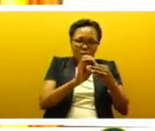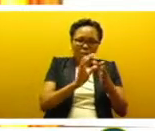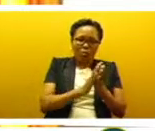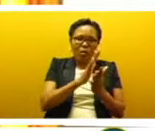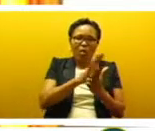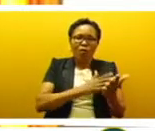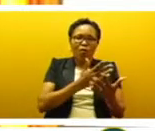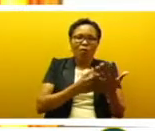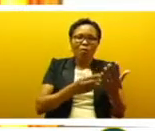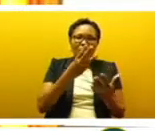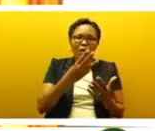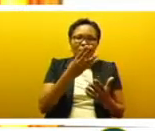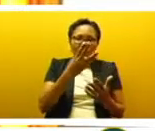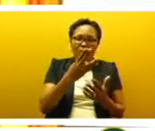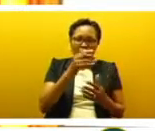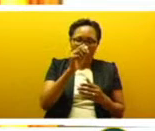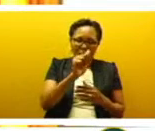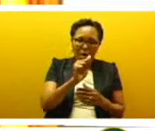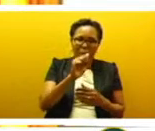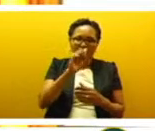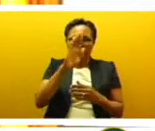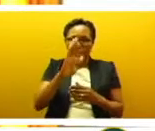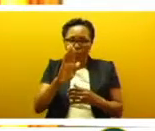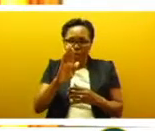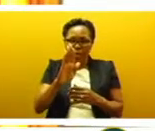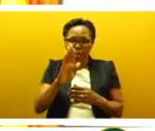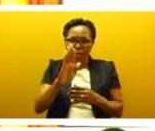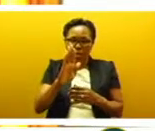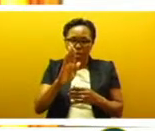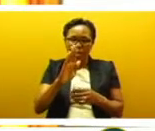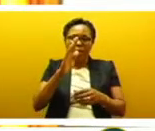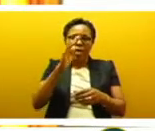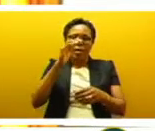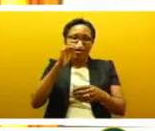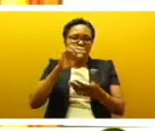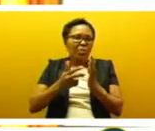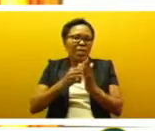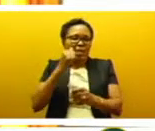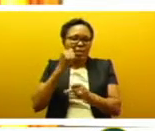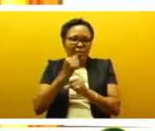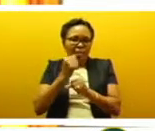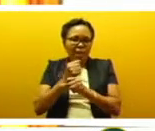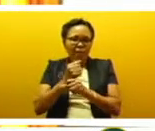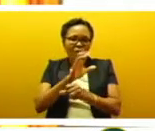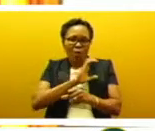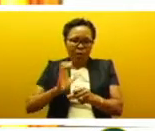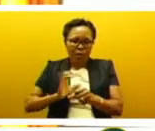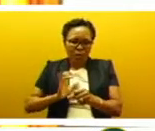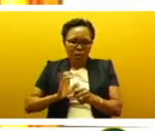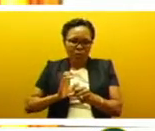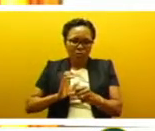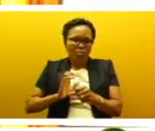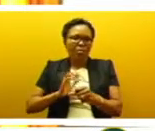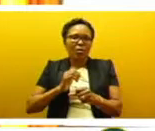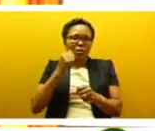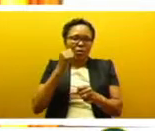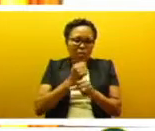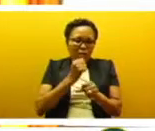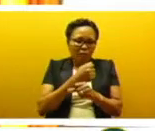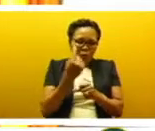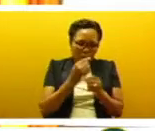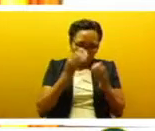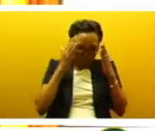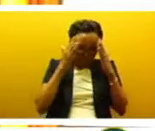and 34Bs were concerned, was done by the staff and excluded the commission, who